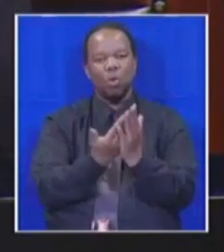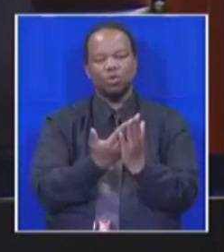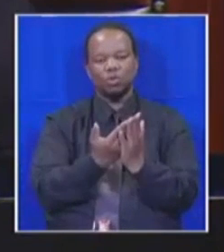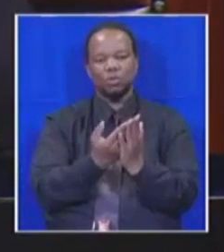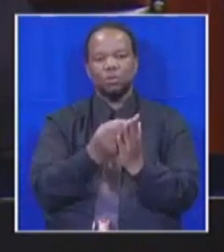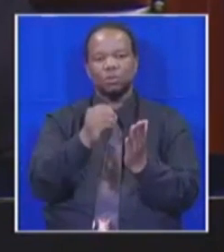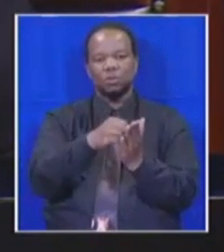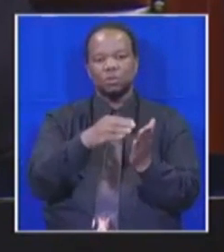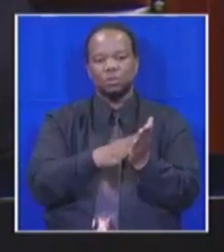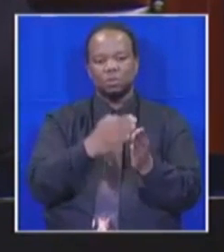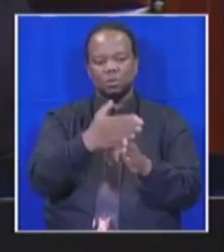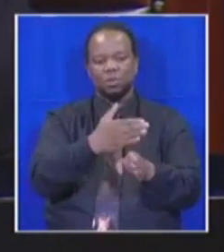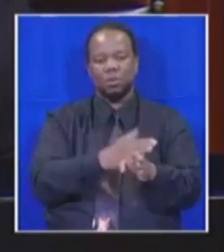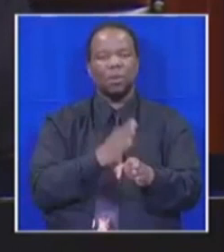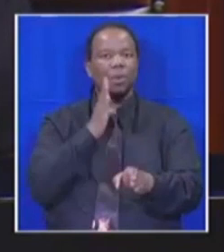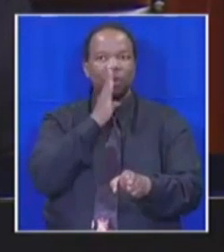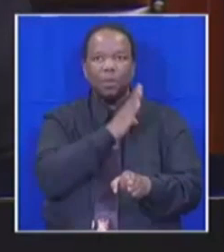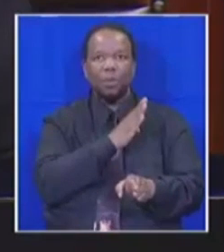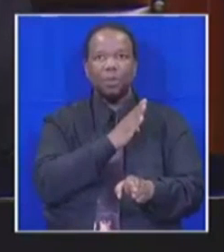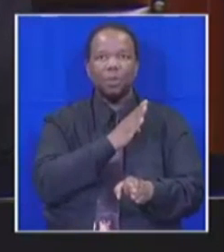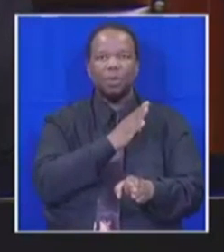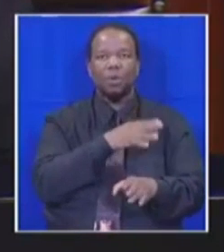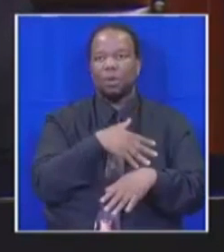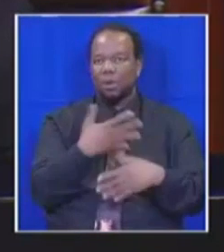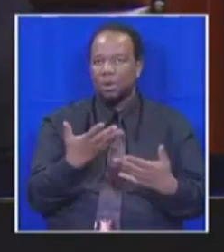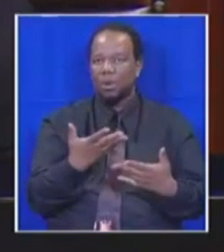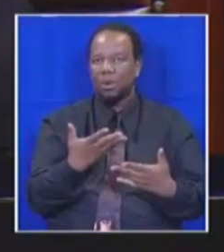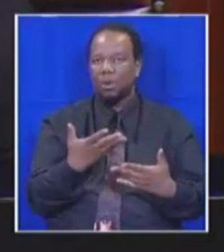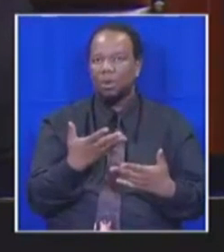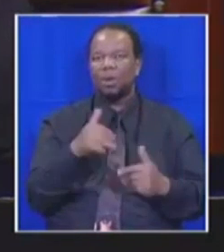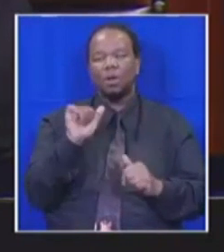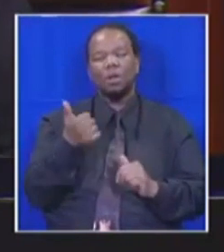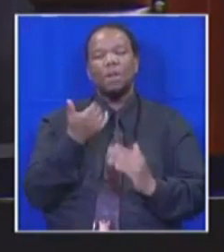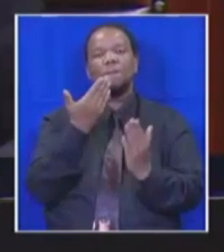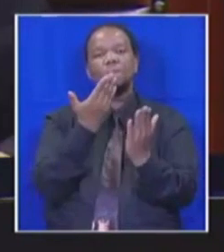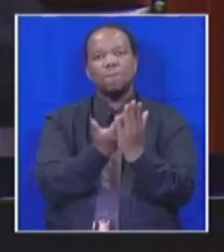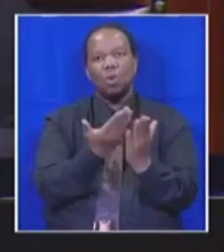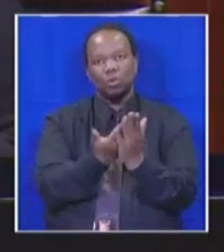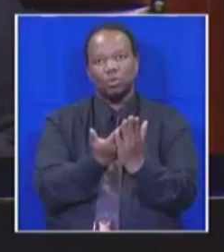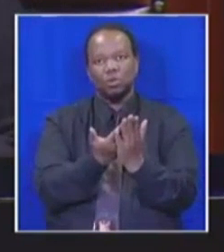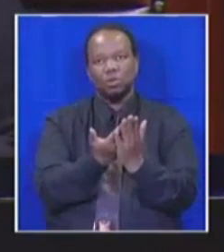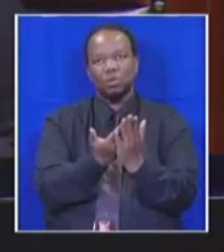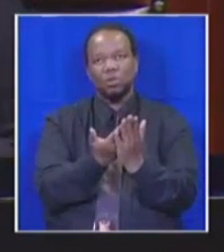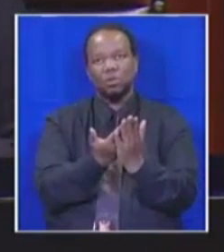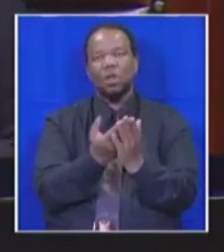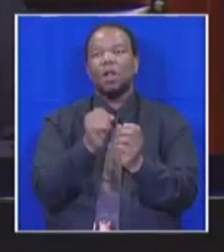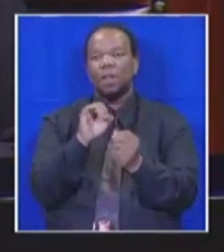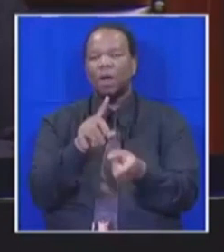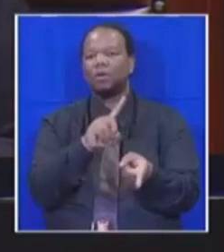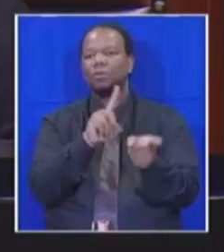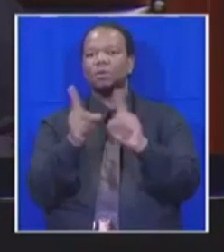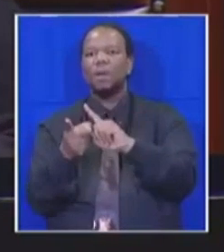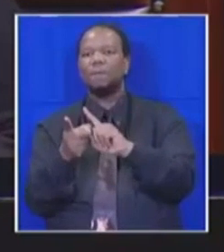notice. So I pass on that, and the motion without notice will now become a notice of a